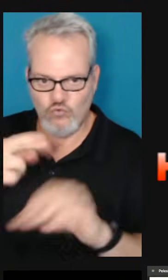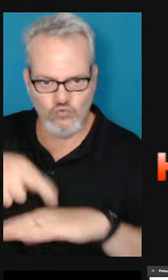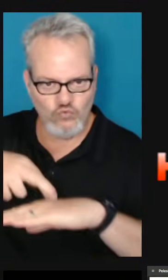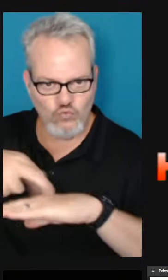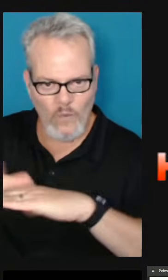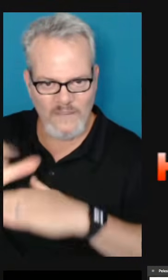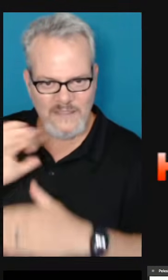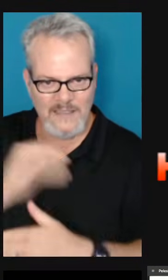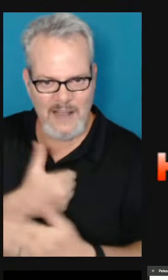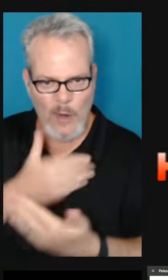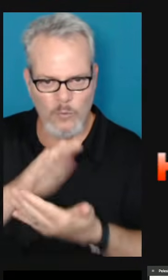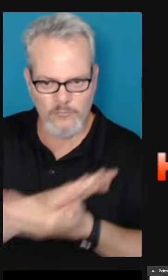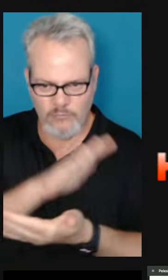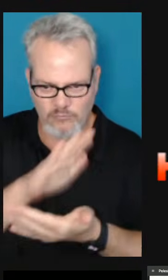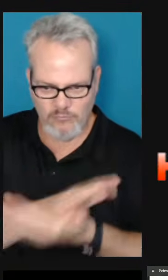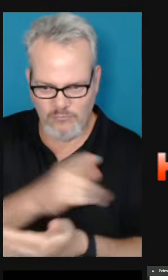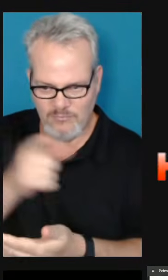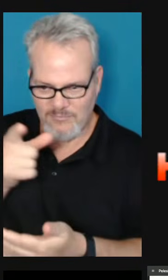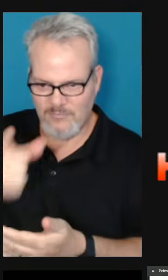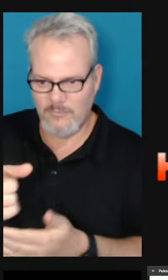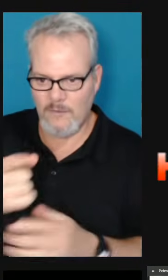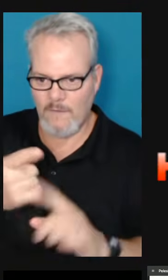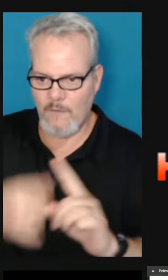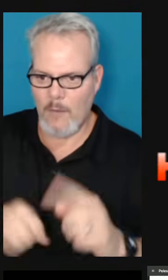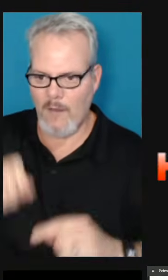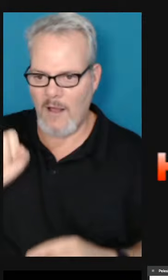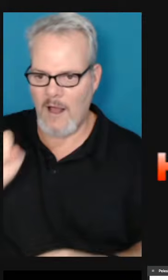FAQ, I believe this is from the IVHHN.